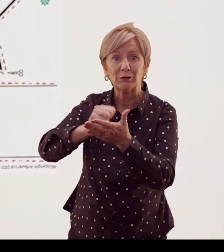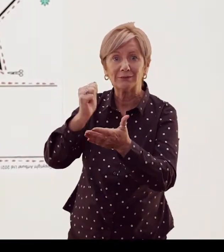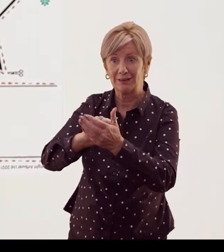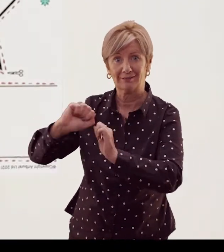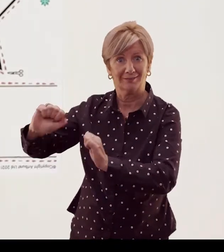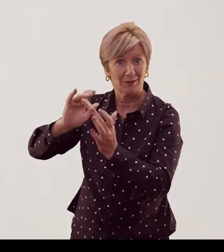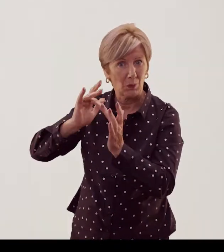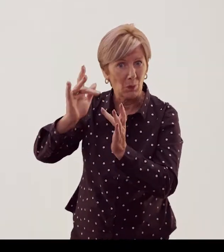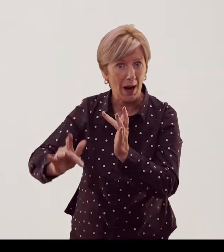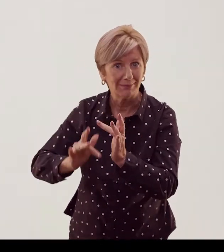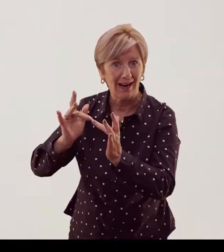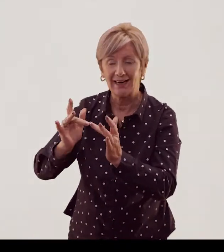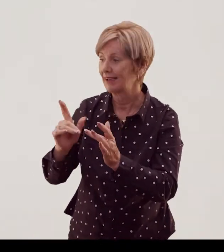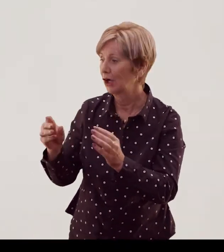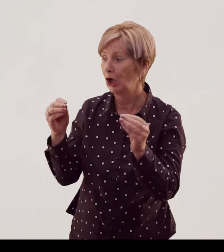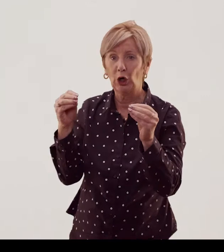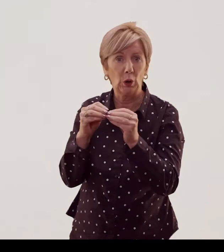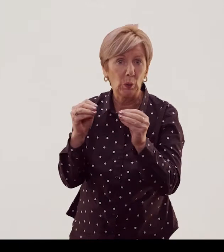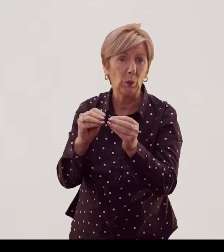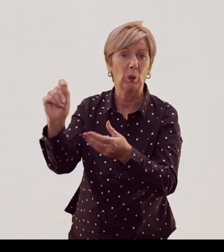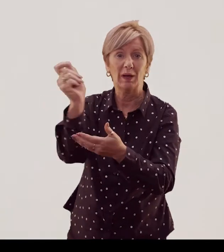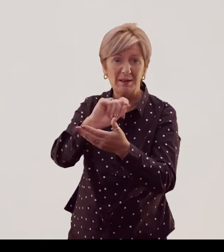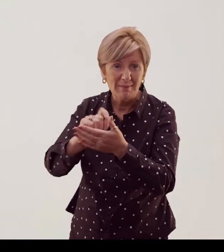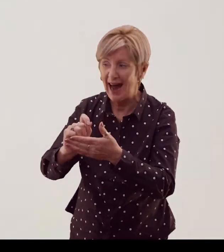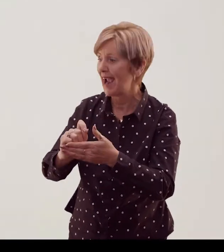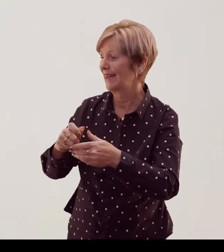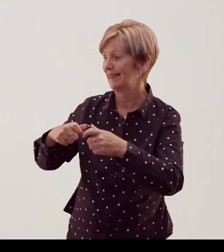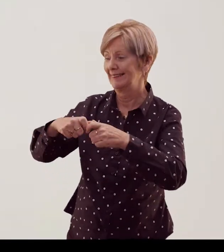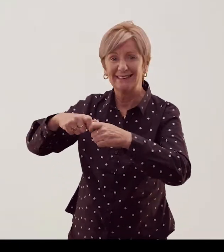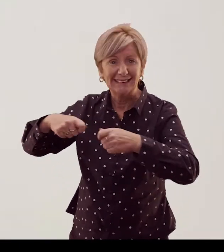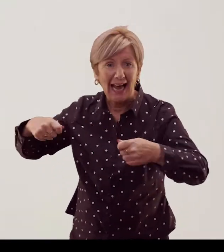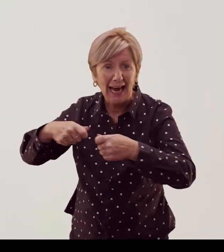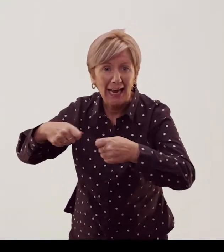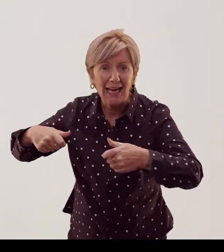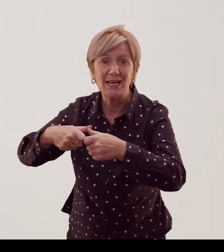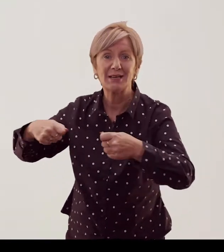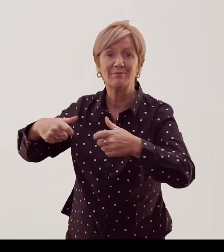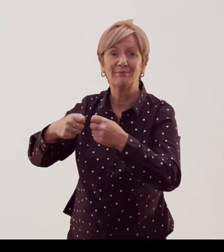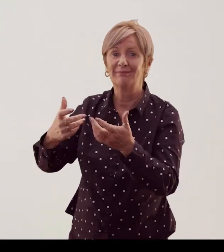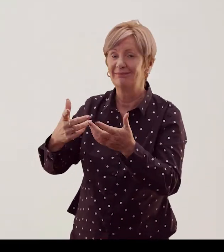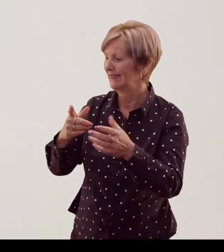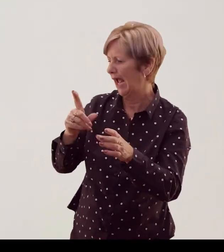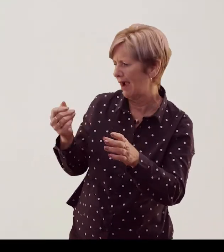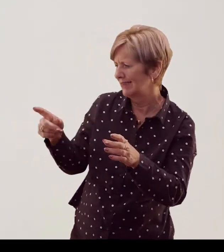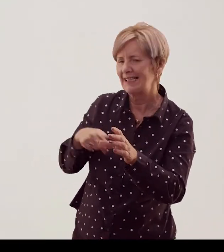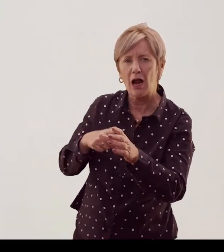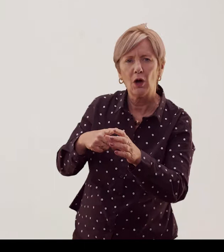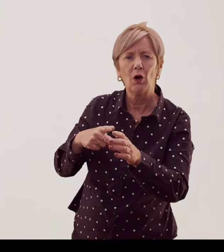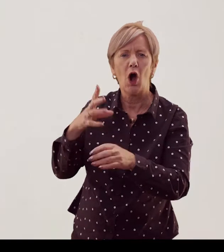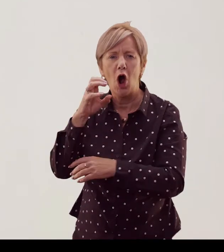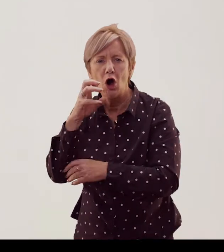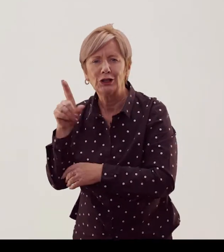our website, some glue, some sellotape, some felt tips. I've got yellow and orange, but you can choose any colour you